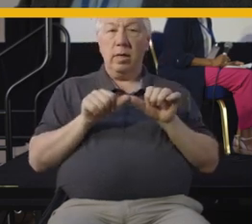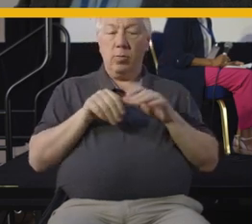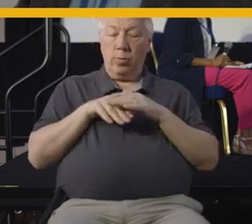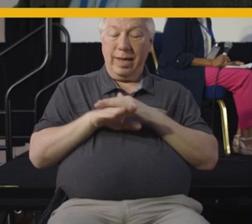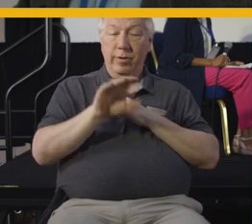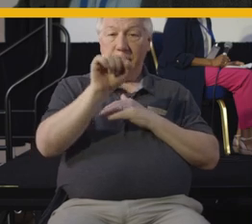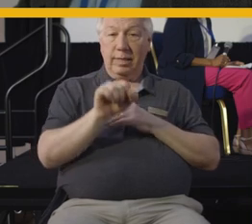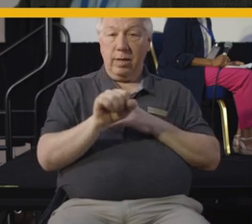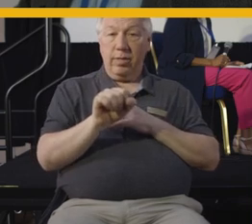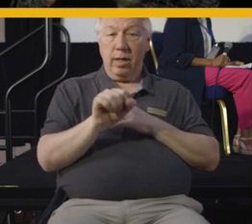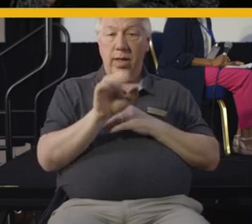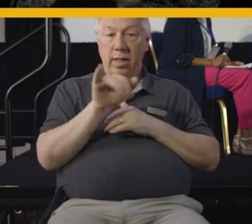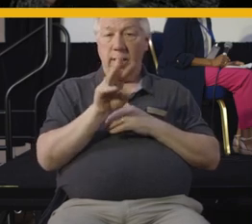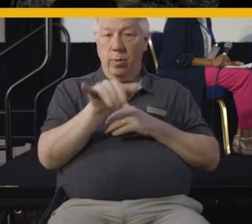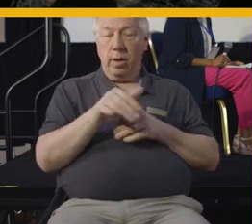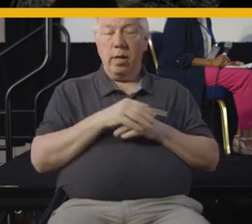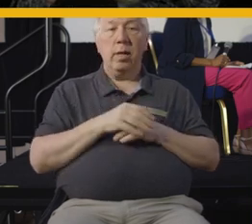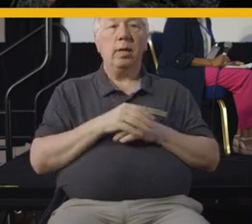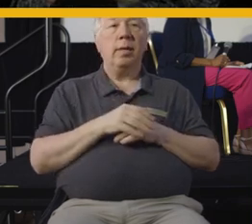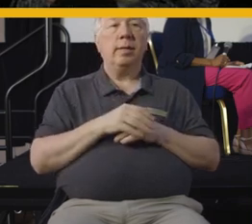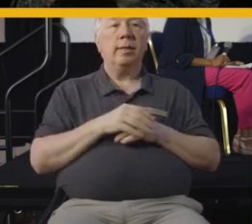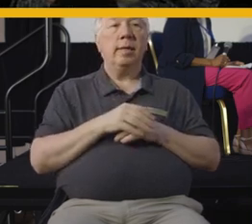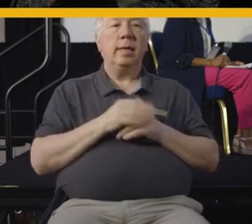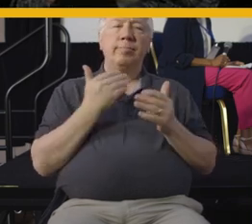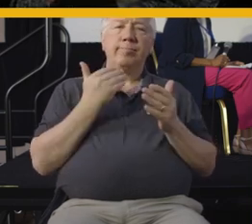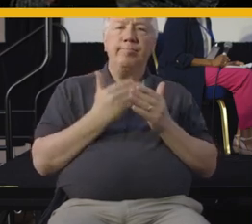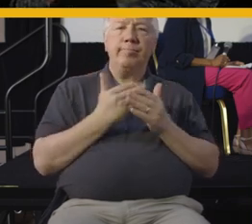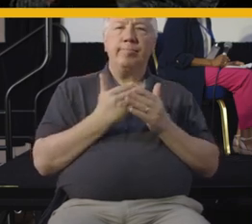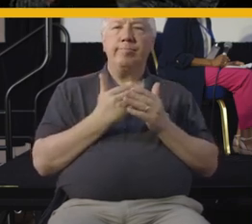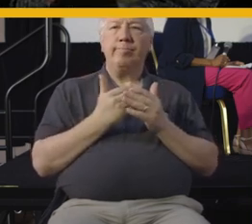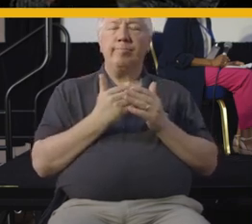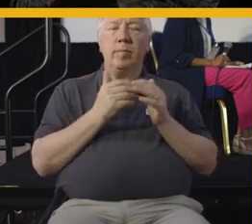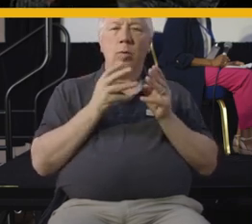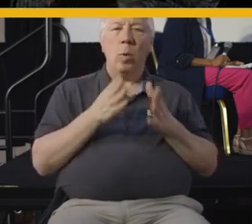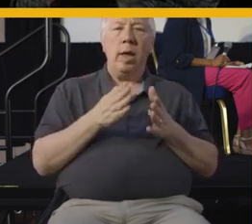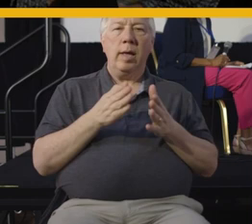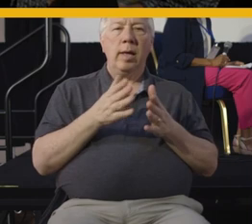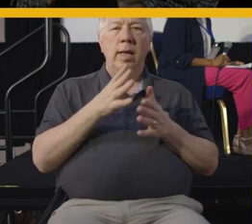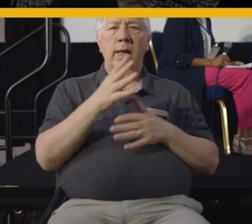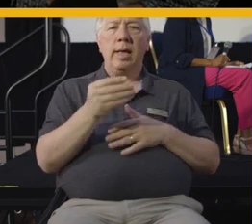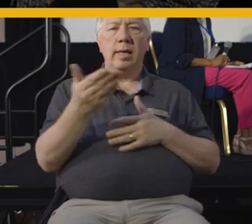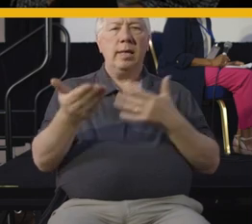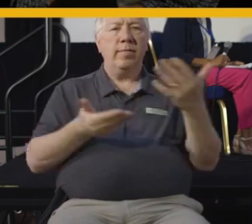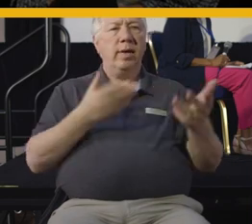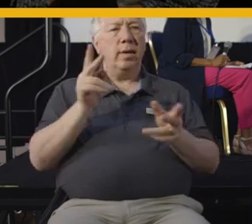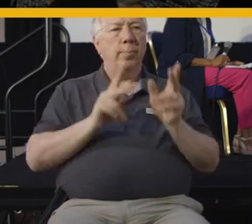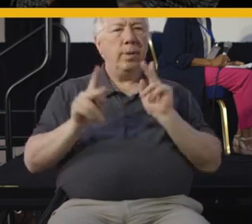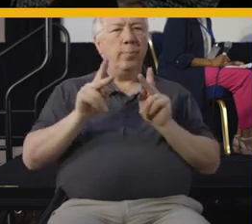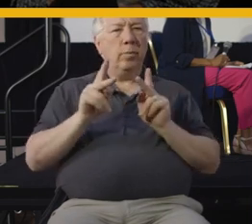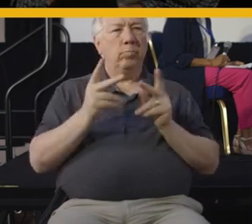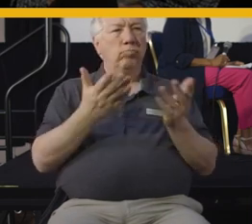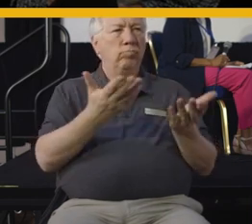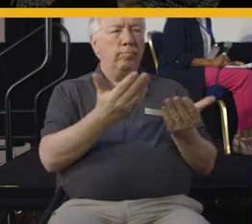South that way, in a kind of an intimate way, and invite people into the